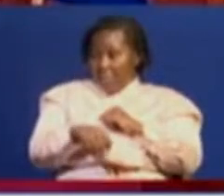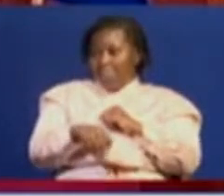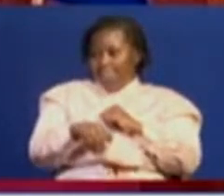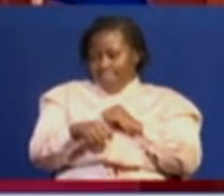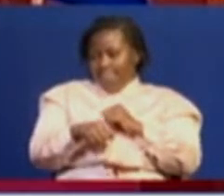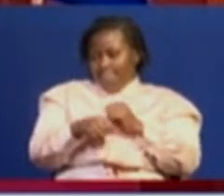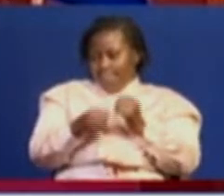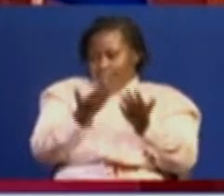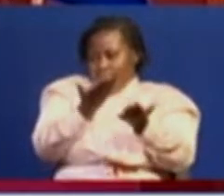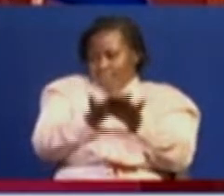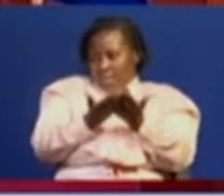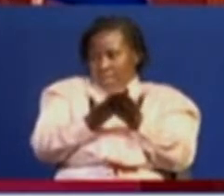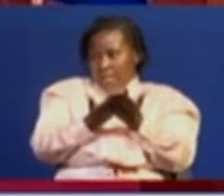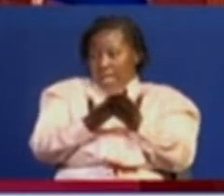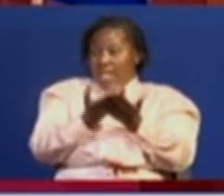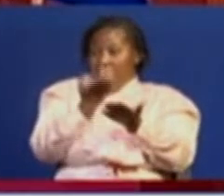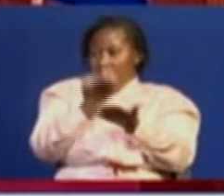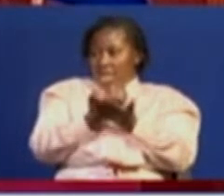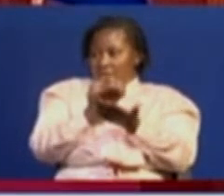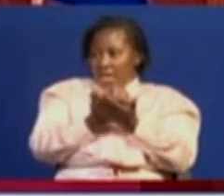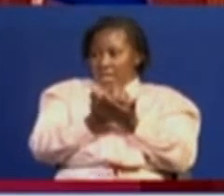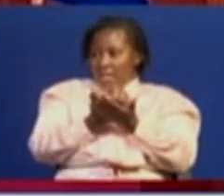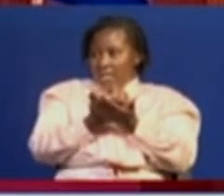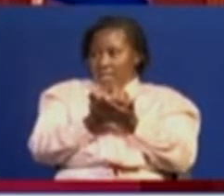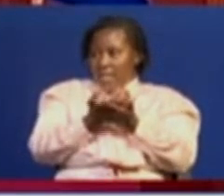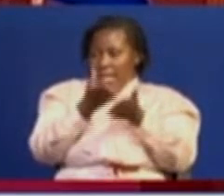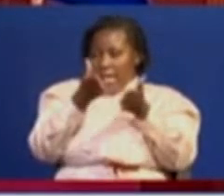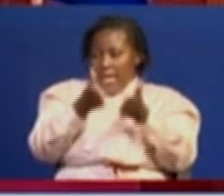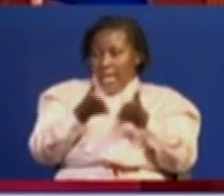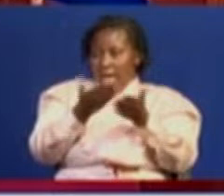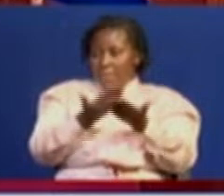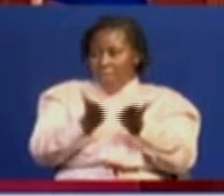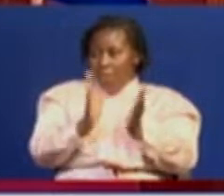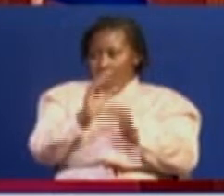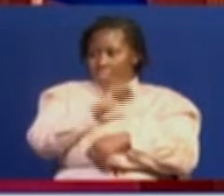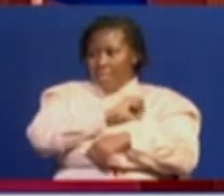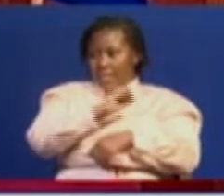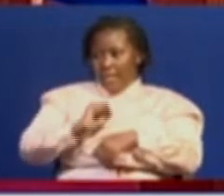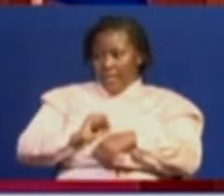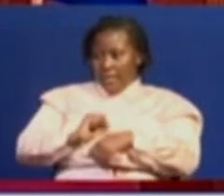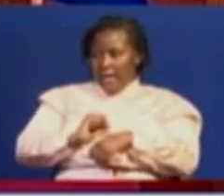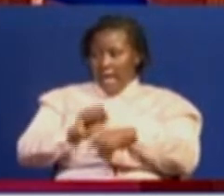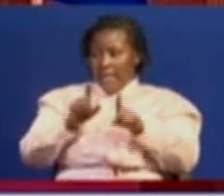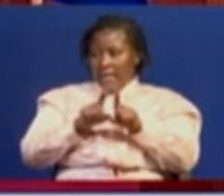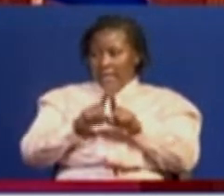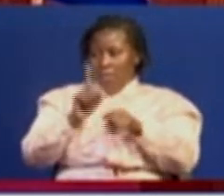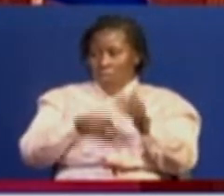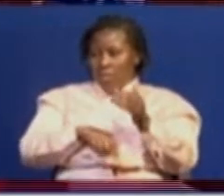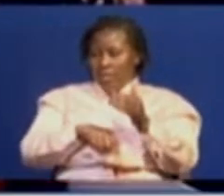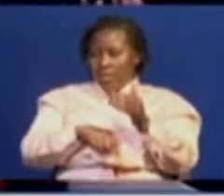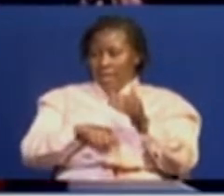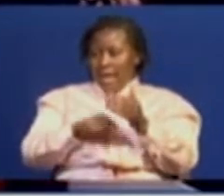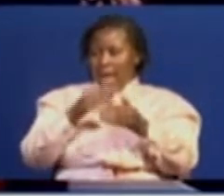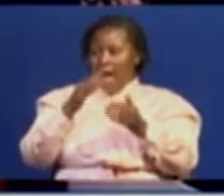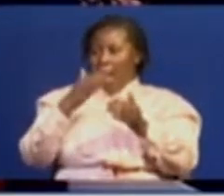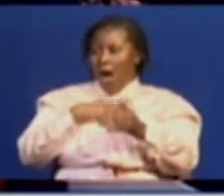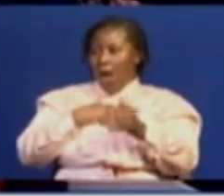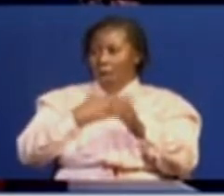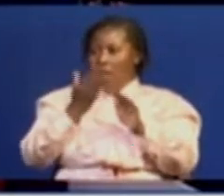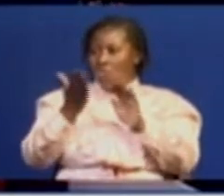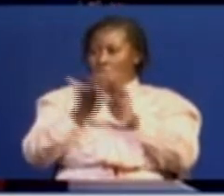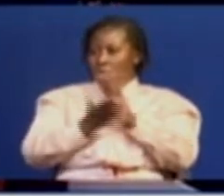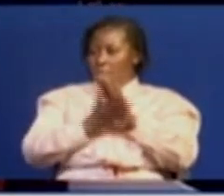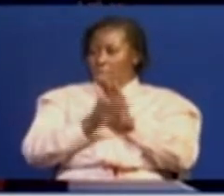yes, kindly answer the same. The evidence is here before the Senate, and it is in